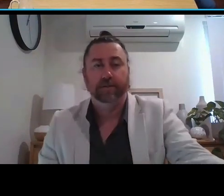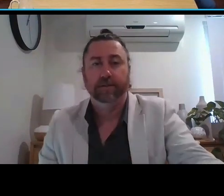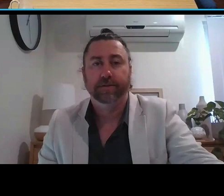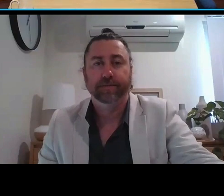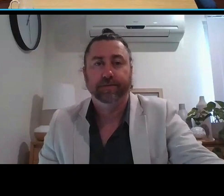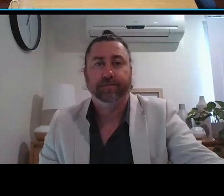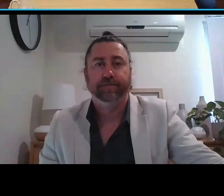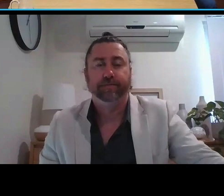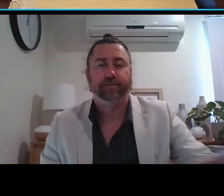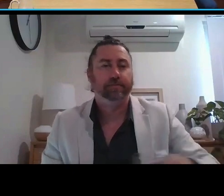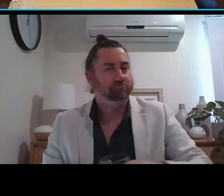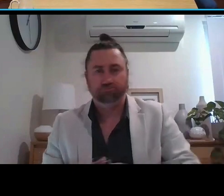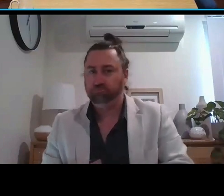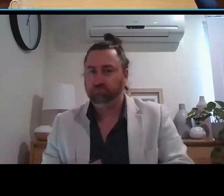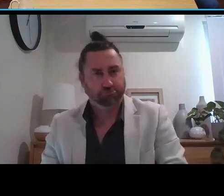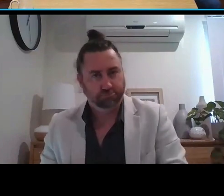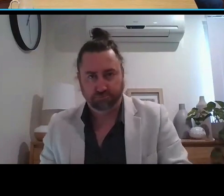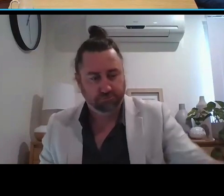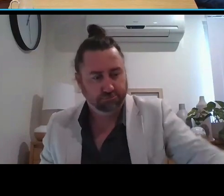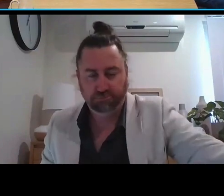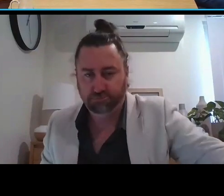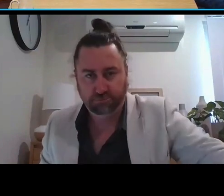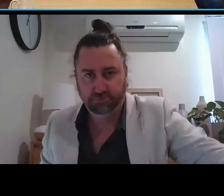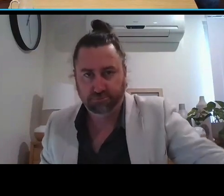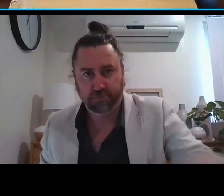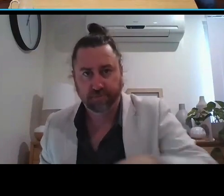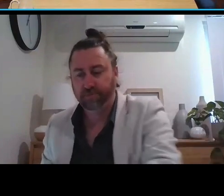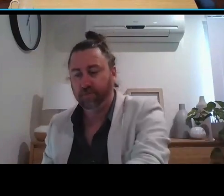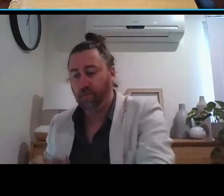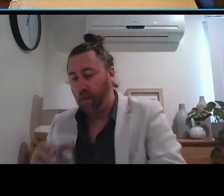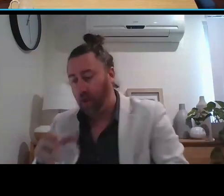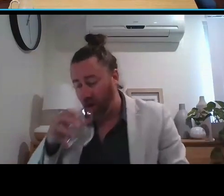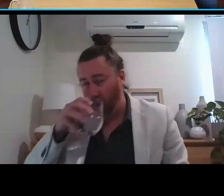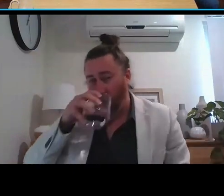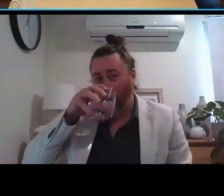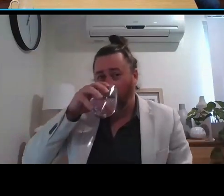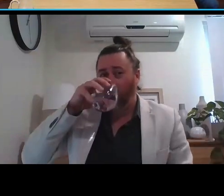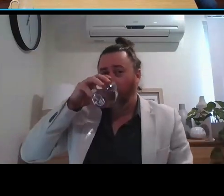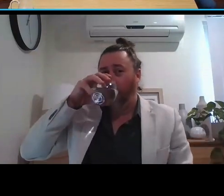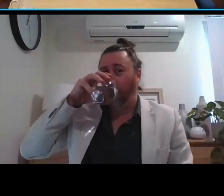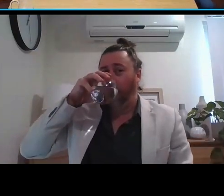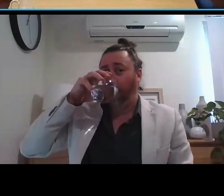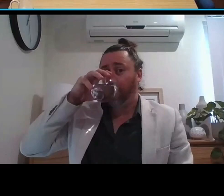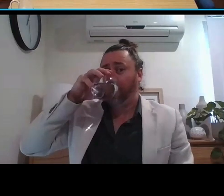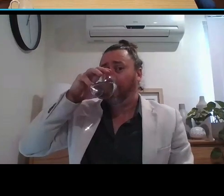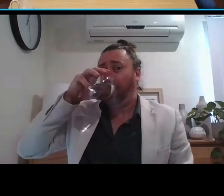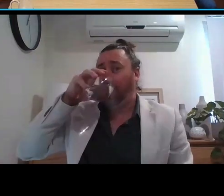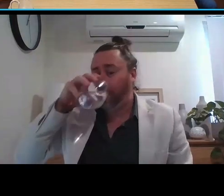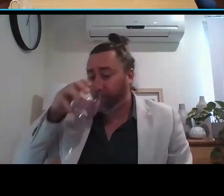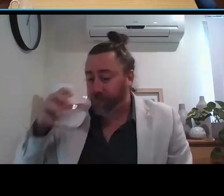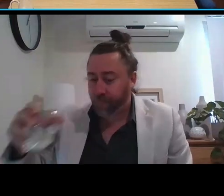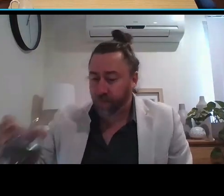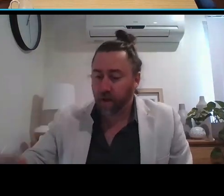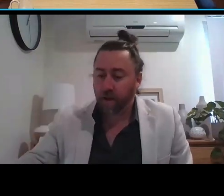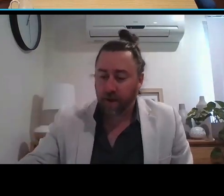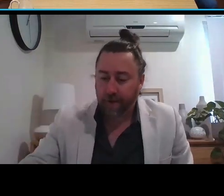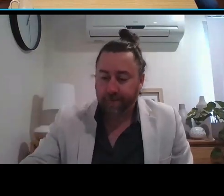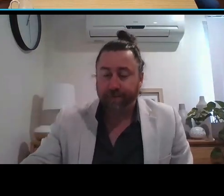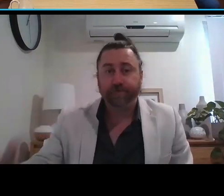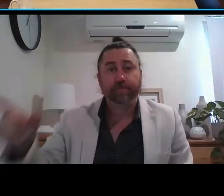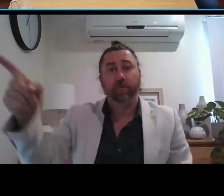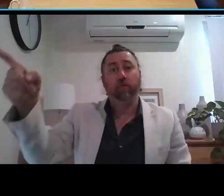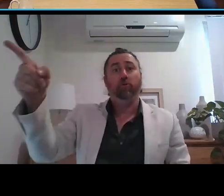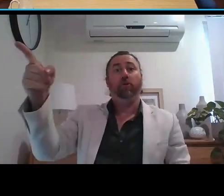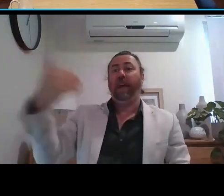So, not true. If you don't participate in the consumer experience interviews, you will receive a 1 star in